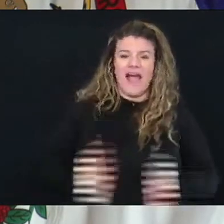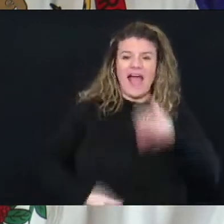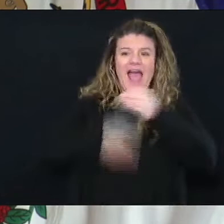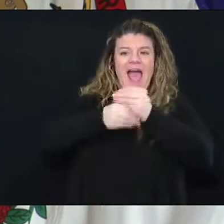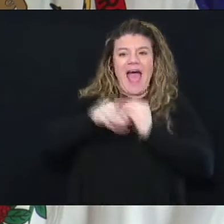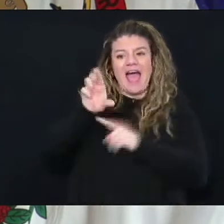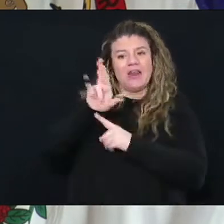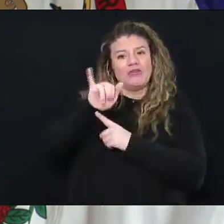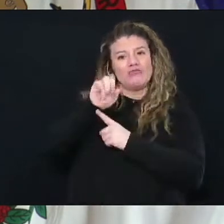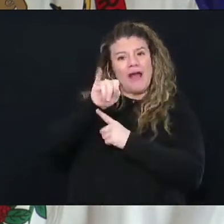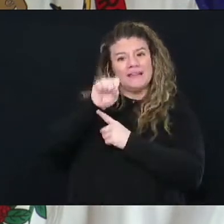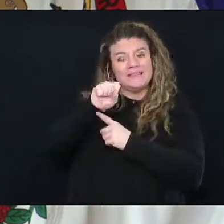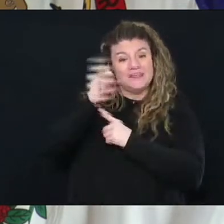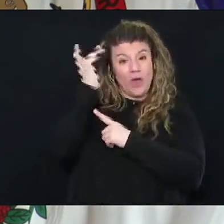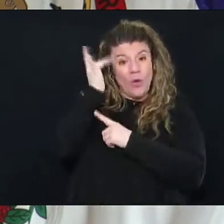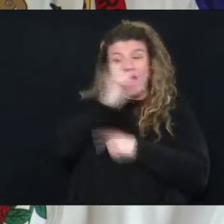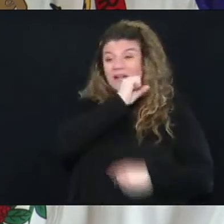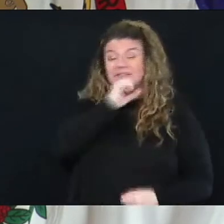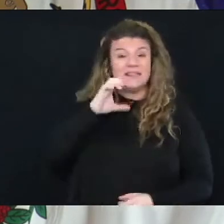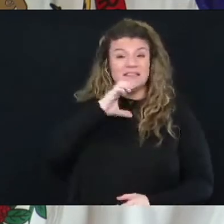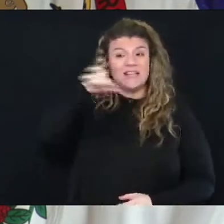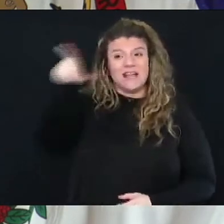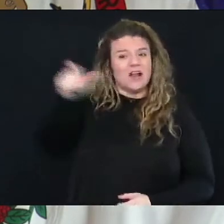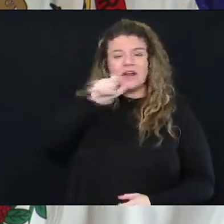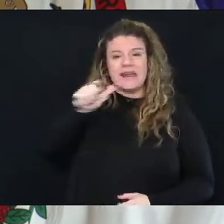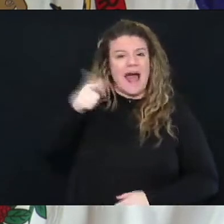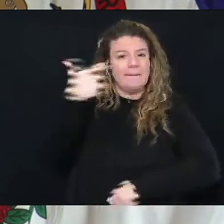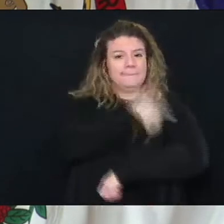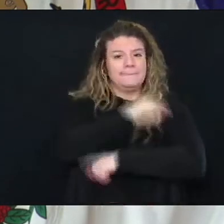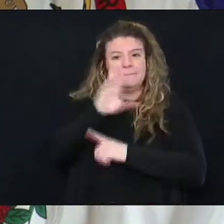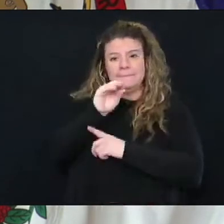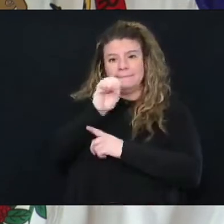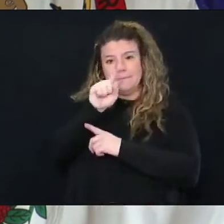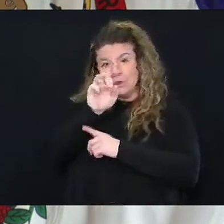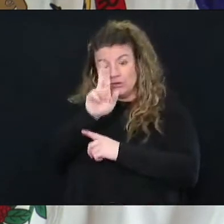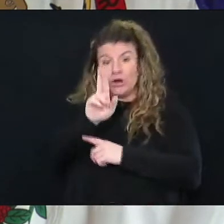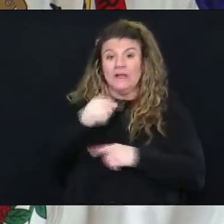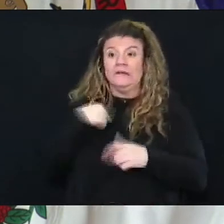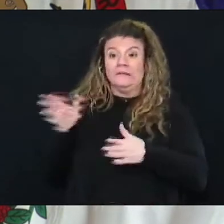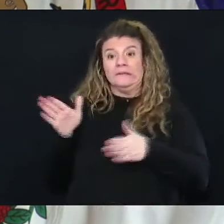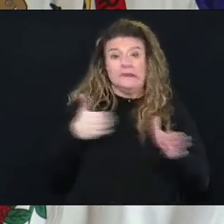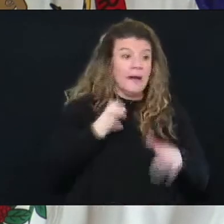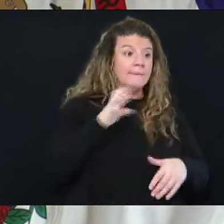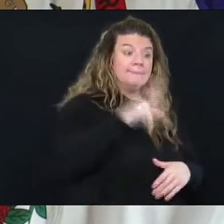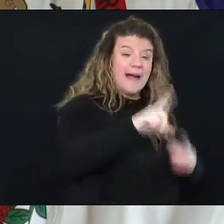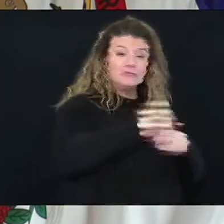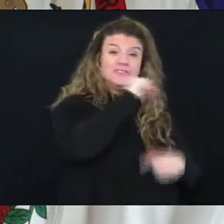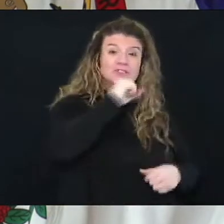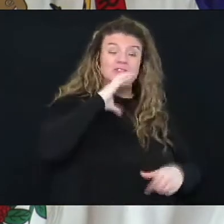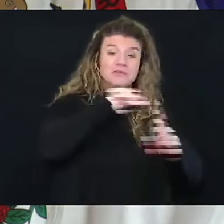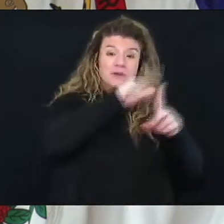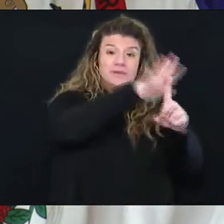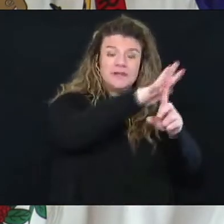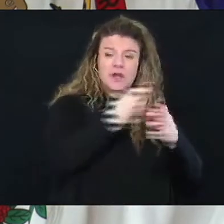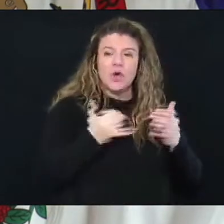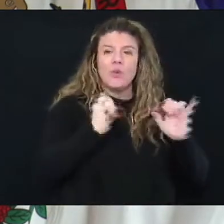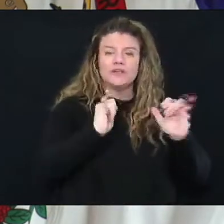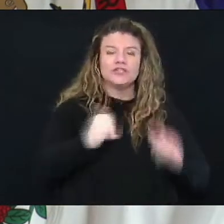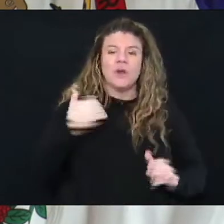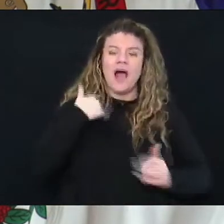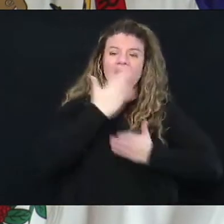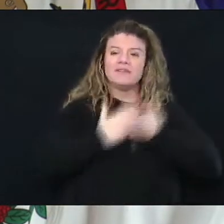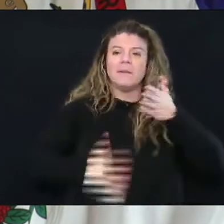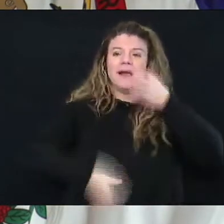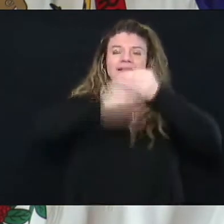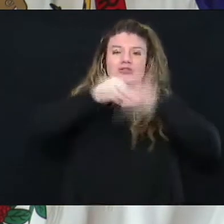our seniors weren't getting their booster shots. And so we pivoted back toward our seniors and everything. We still got some